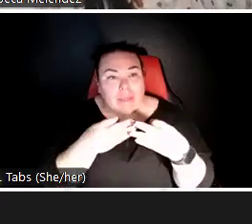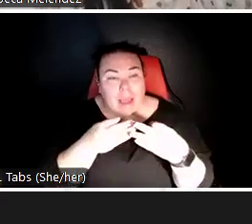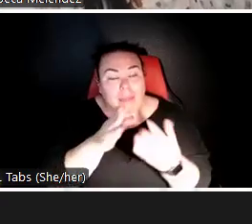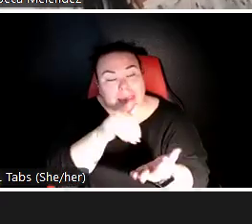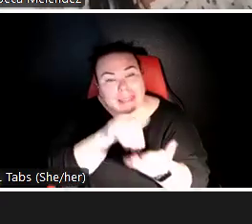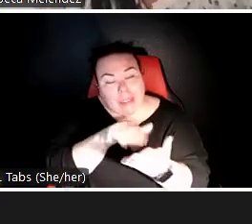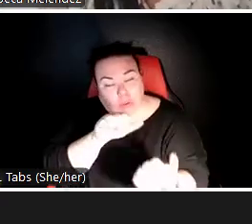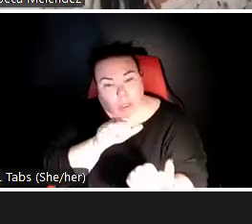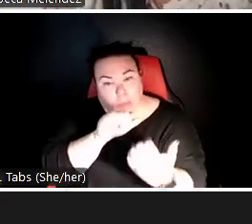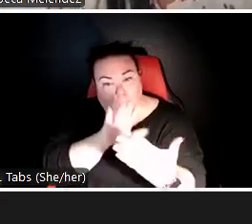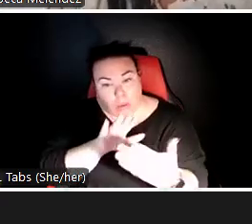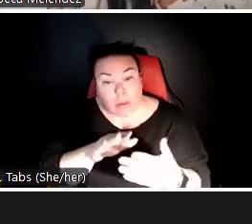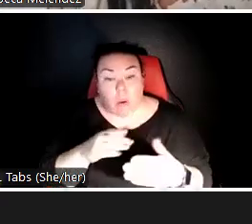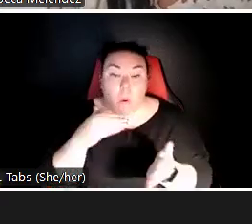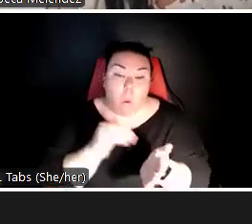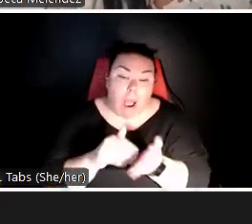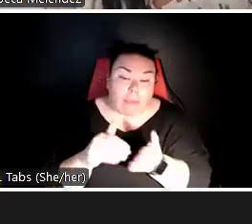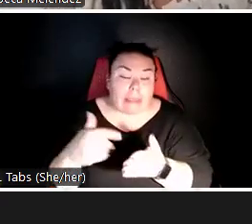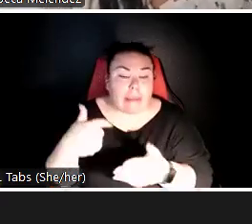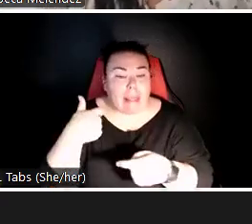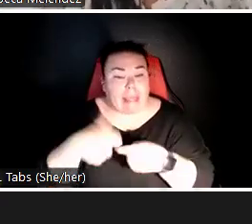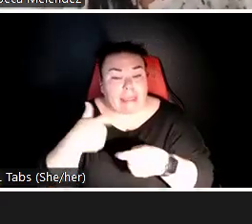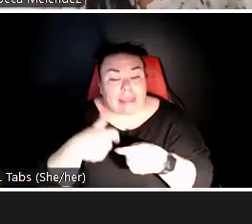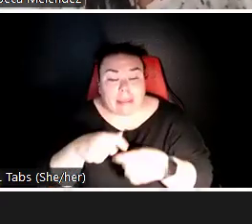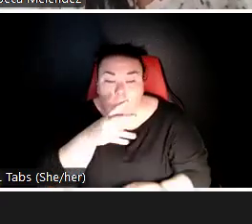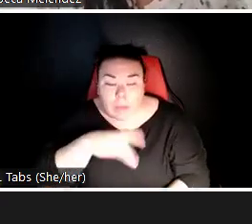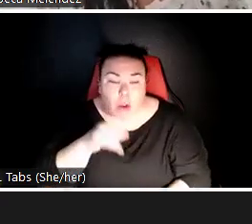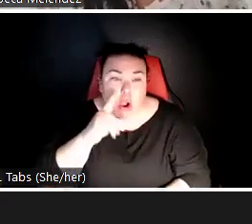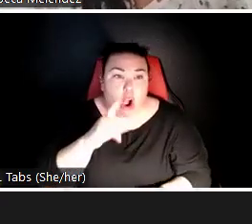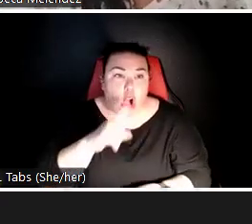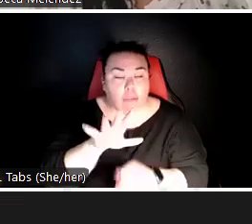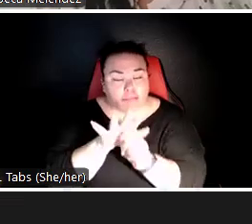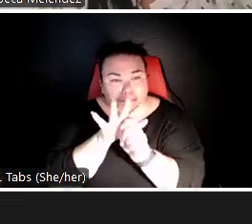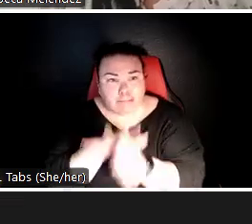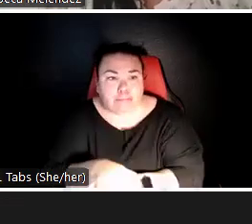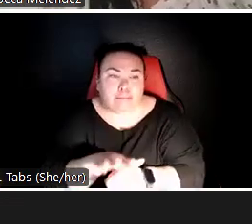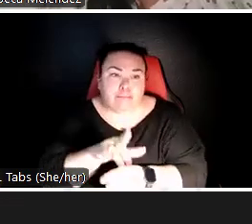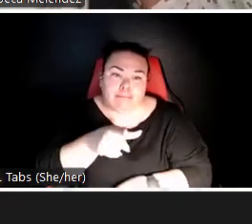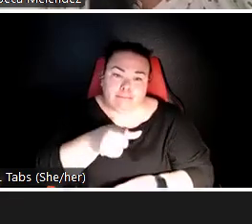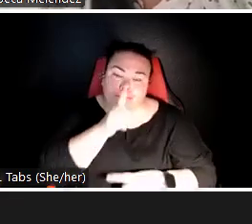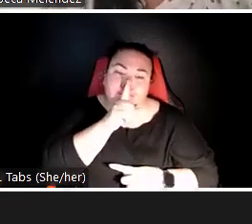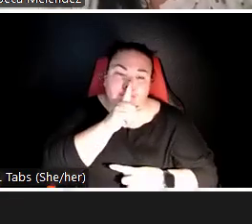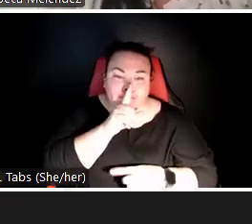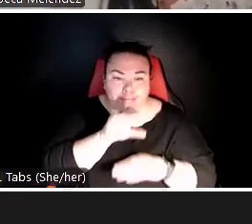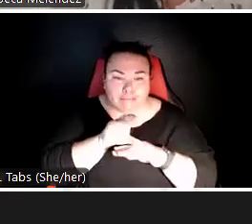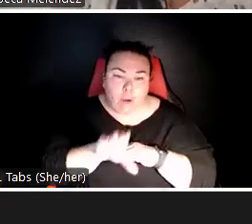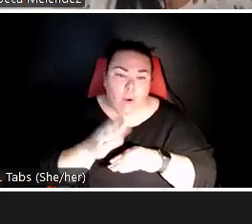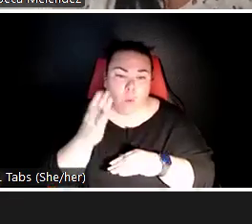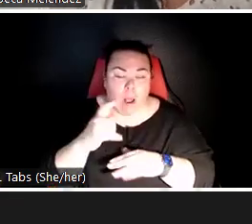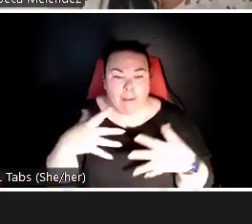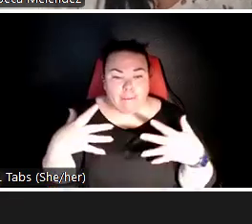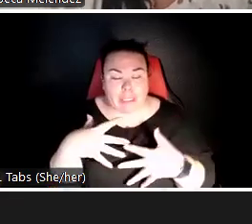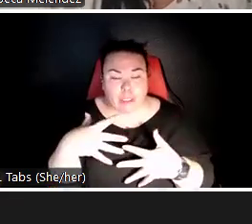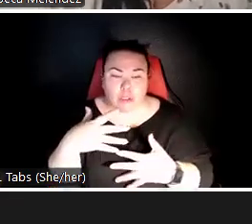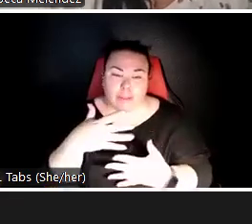often Latinas, are silenced by fear, social norms, religious beliefs, and gender roles. Together, we help break the silence and help